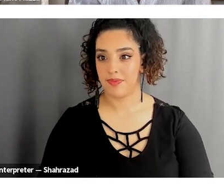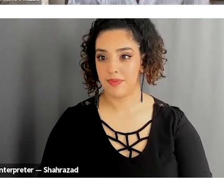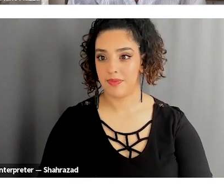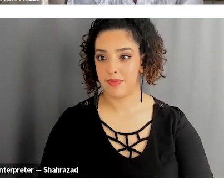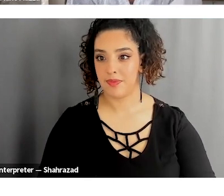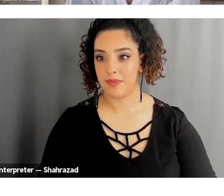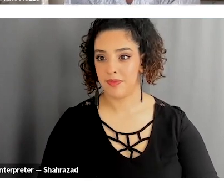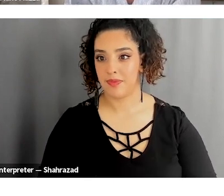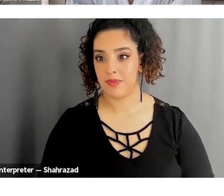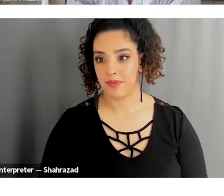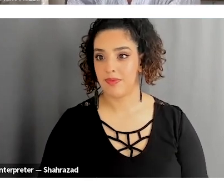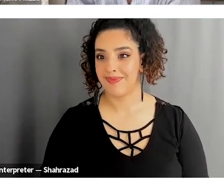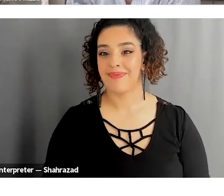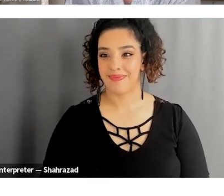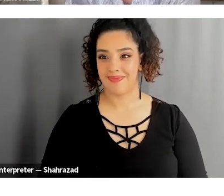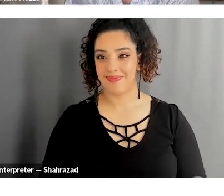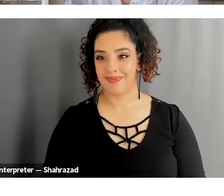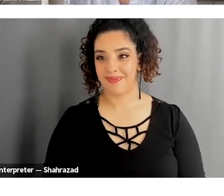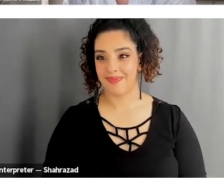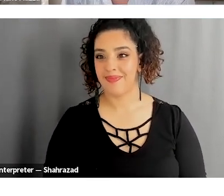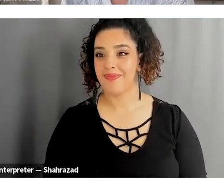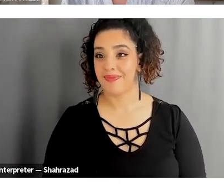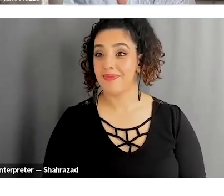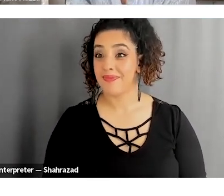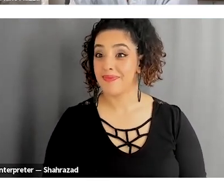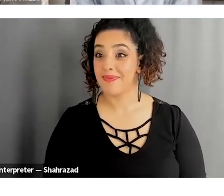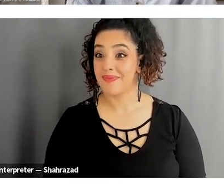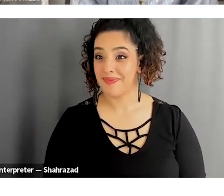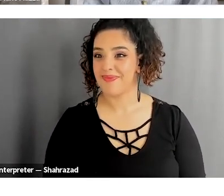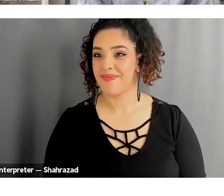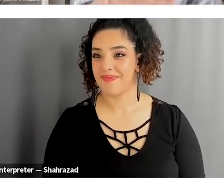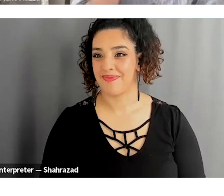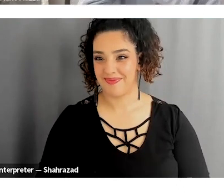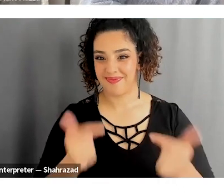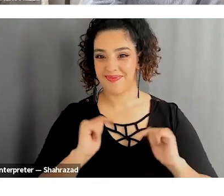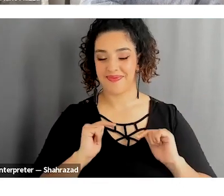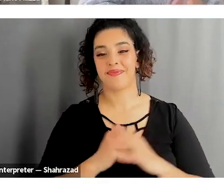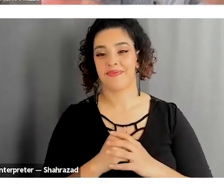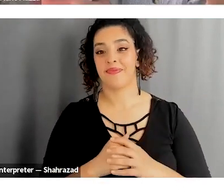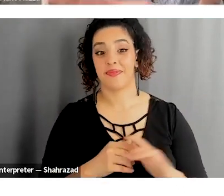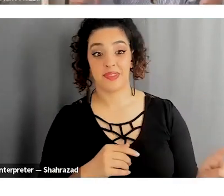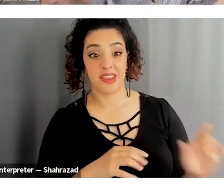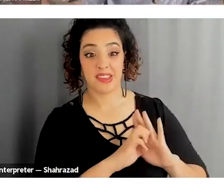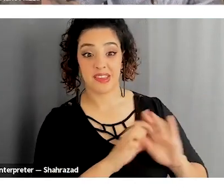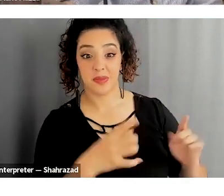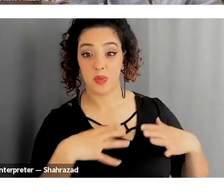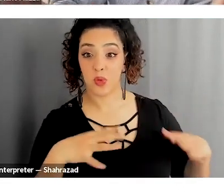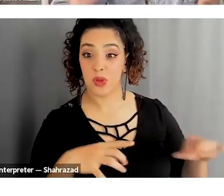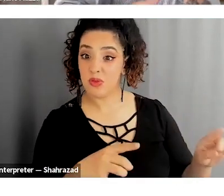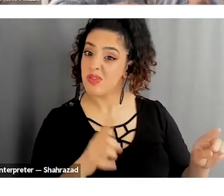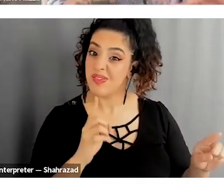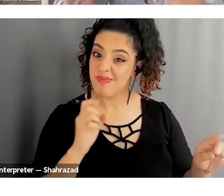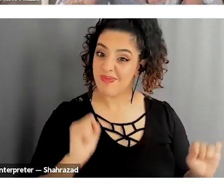here's just an example of some of their garments. So you can see like, these are kind of expensive clothes,